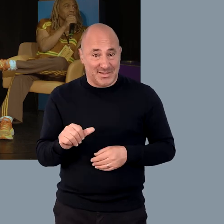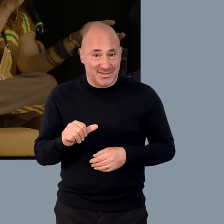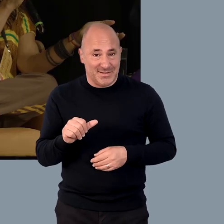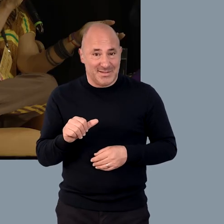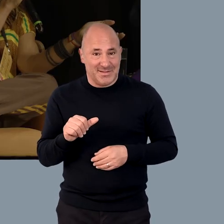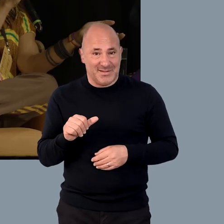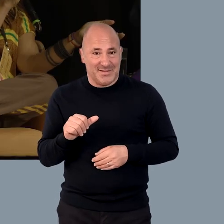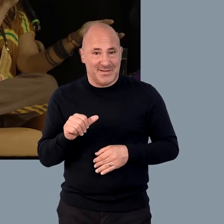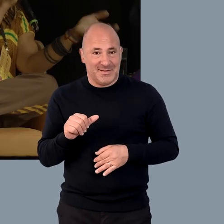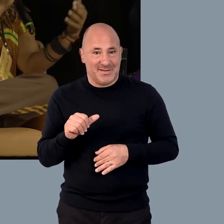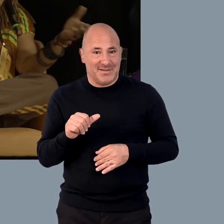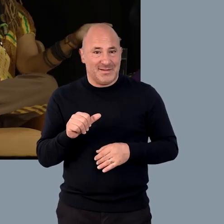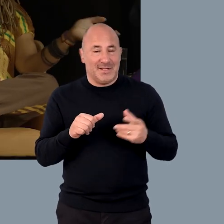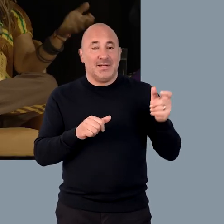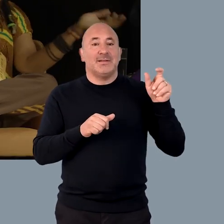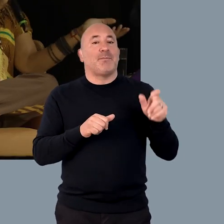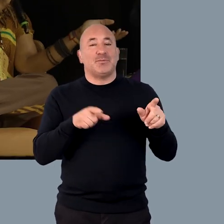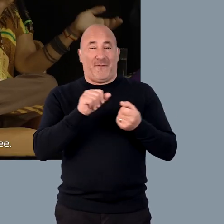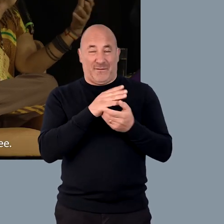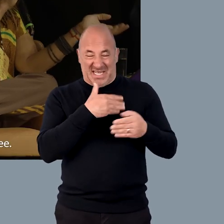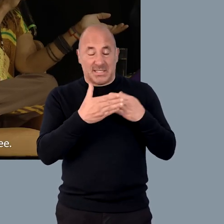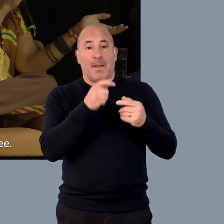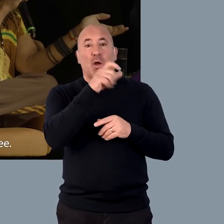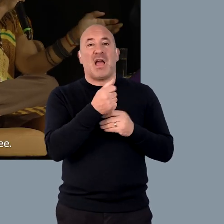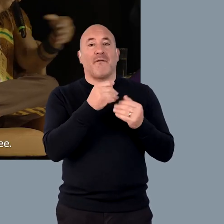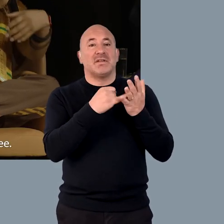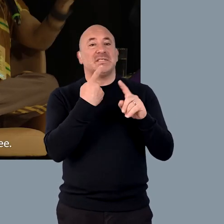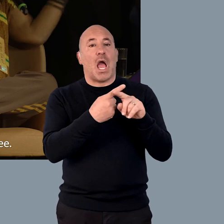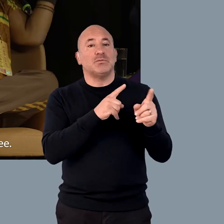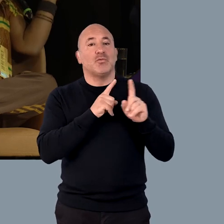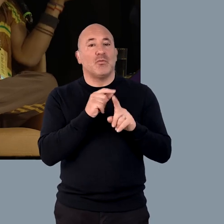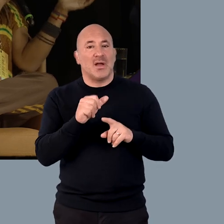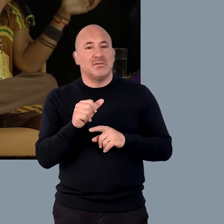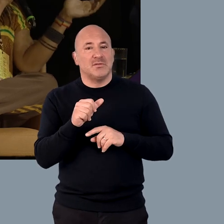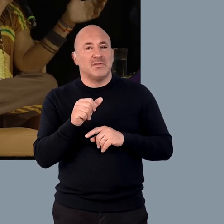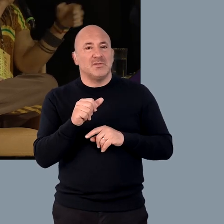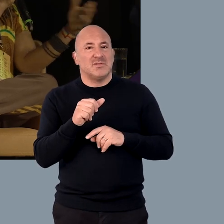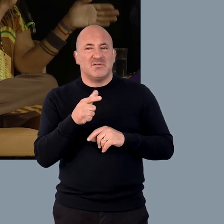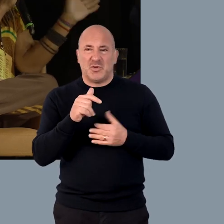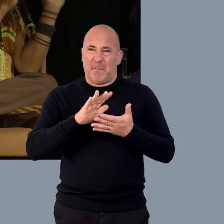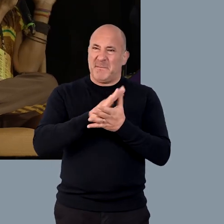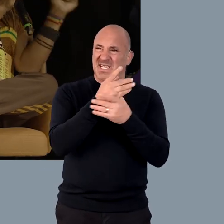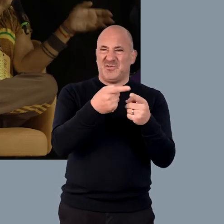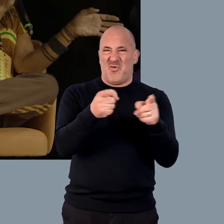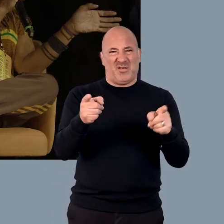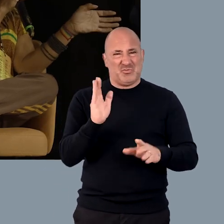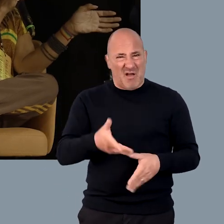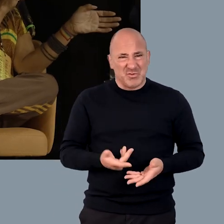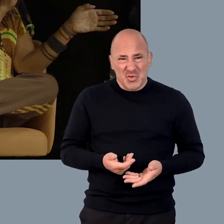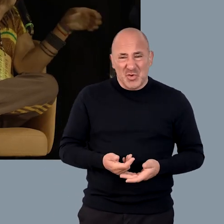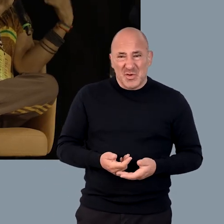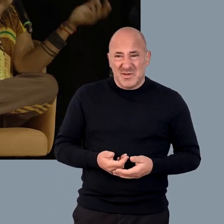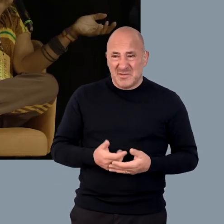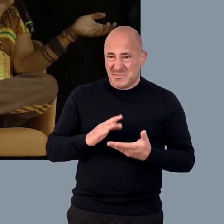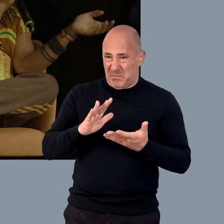right until somebody so somebody has sex with you you're free you don't have to please anybody else